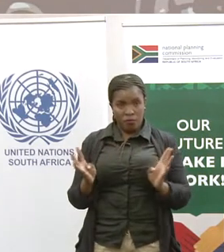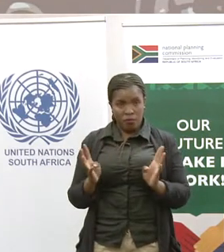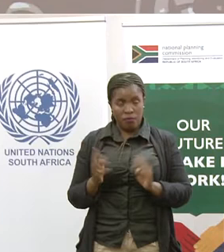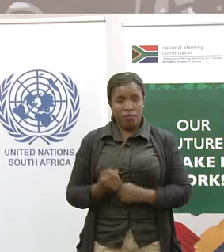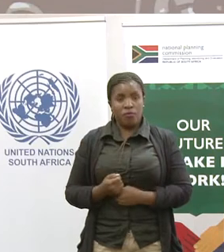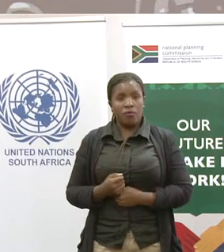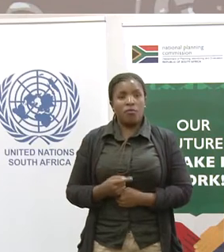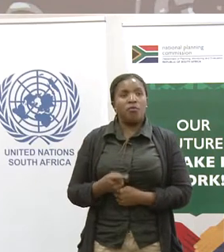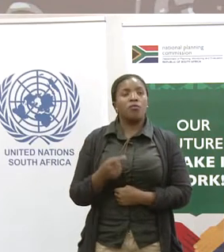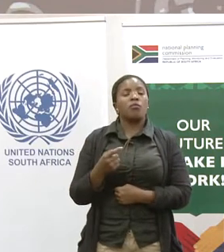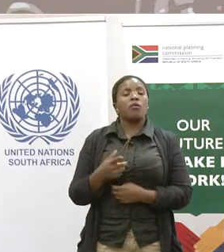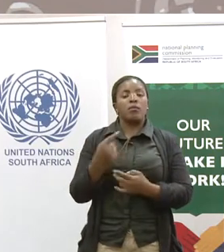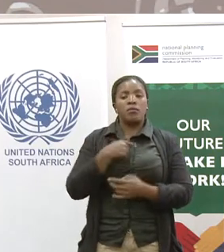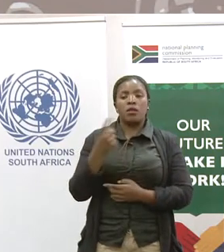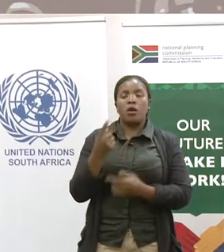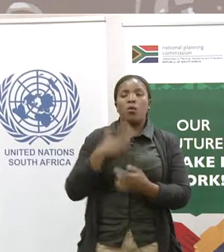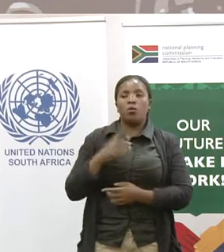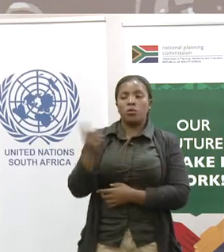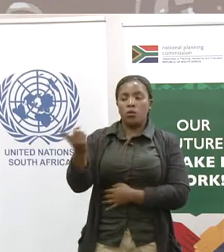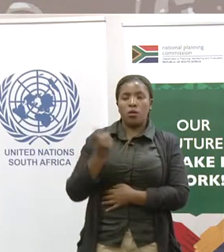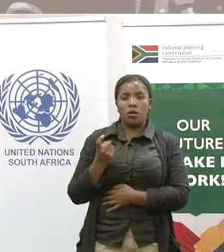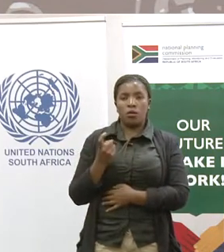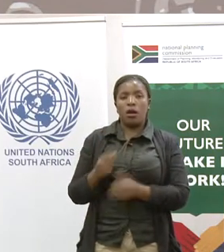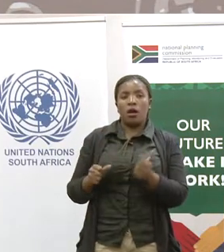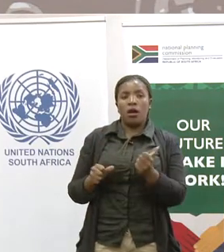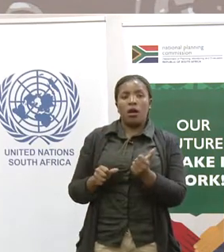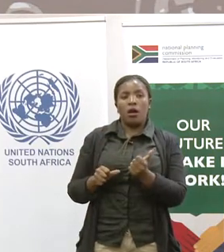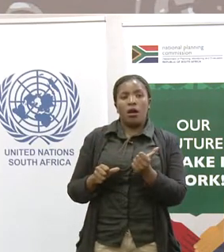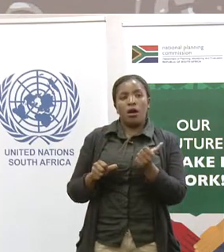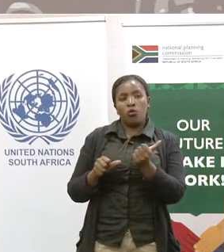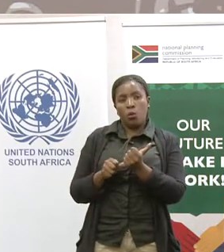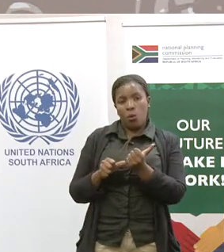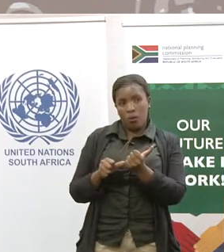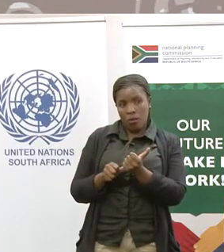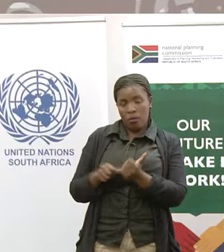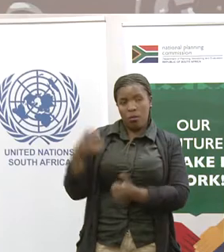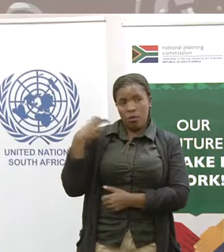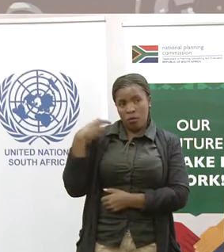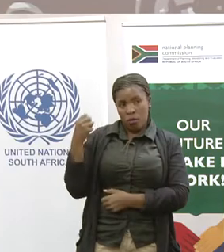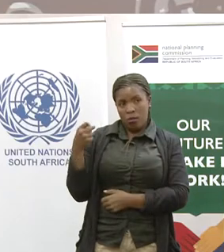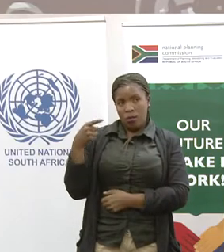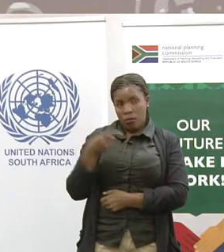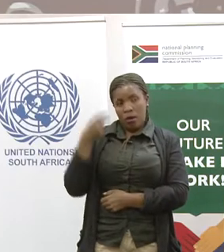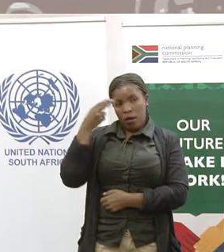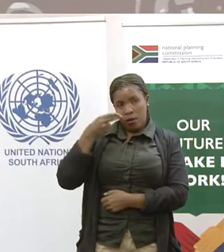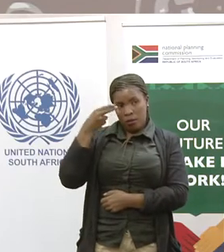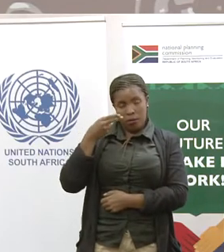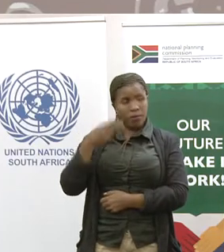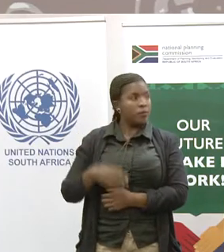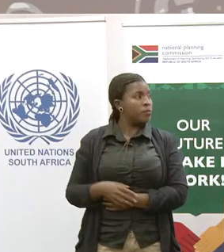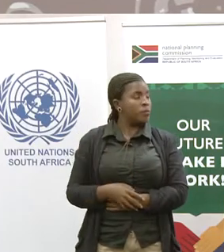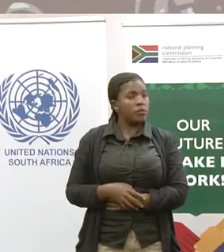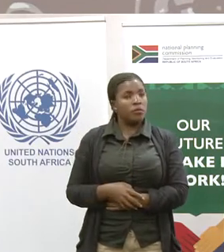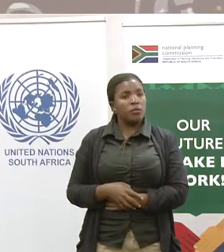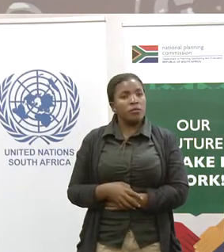With those words, I'd like to call up Deputy Minister Henrietta Bogopane-Zulu.